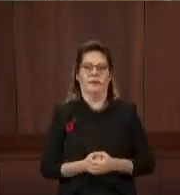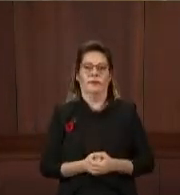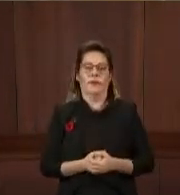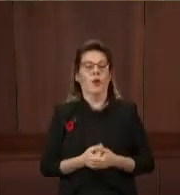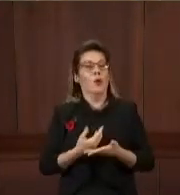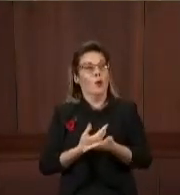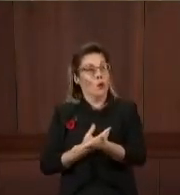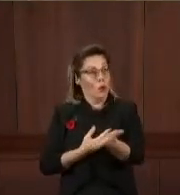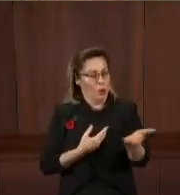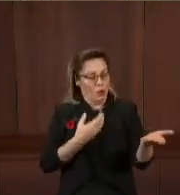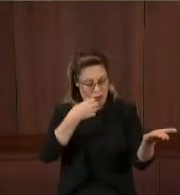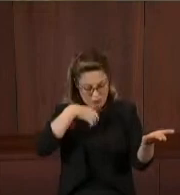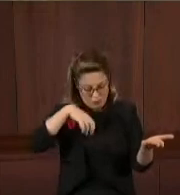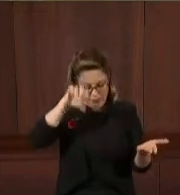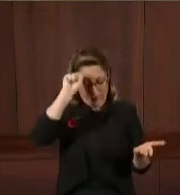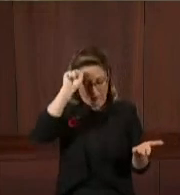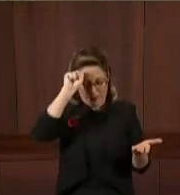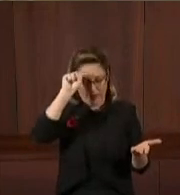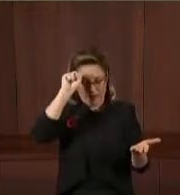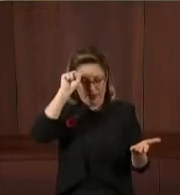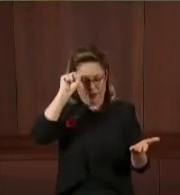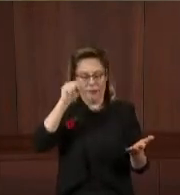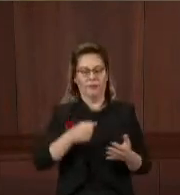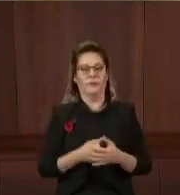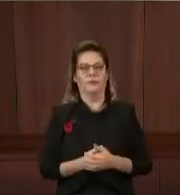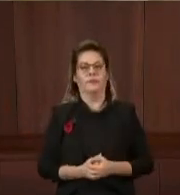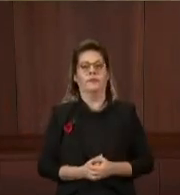We will remember them.